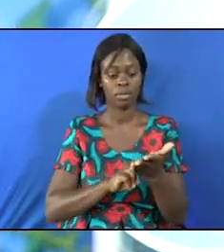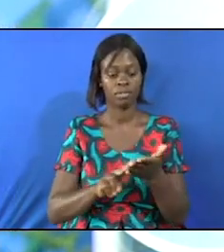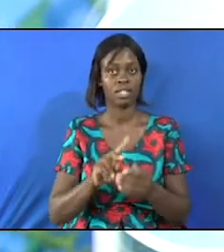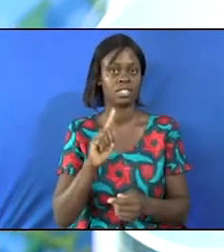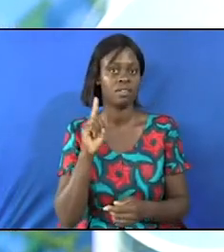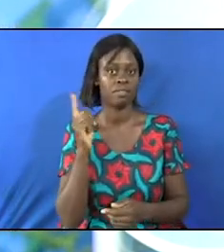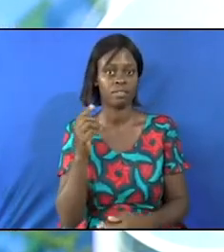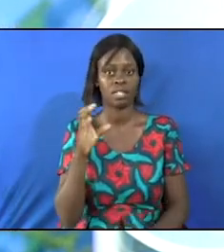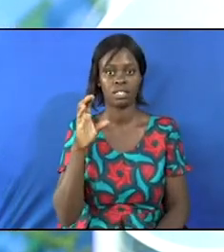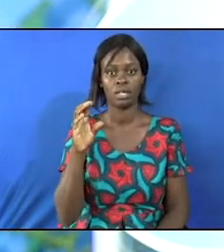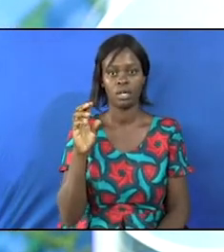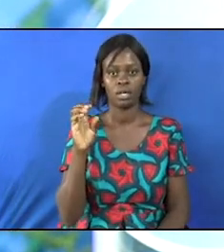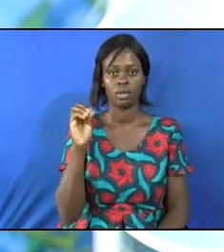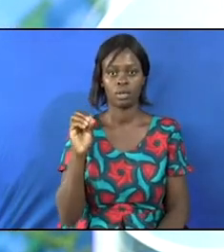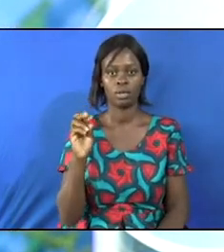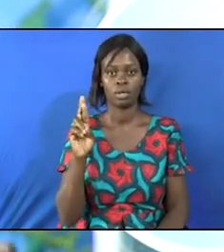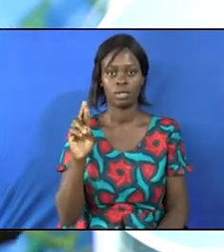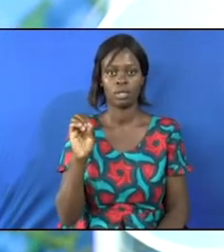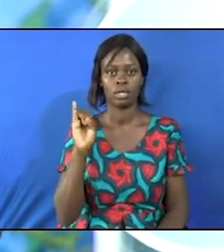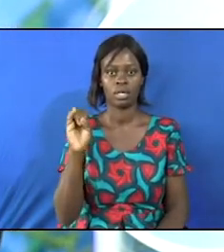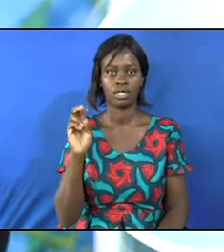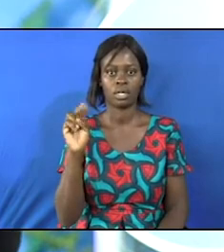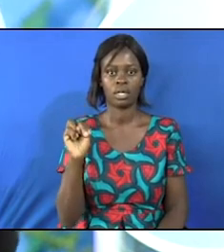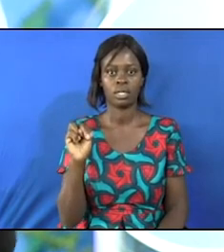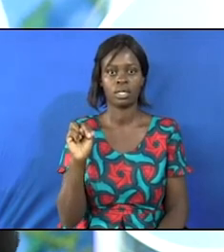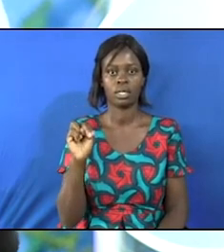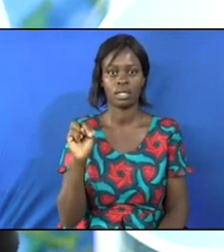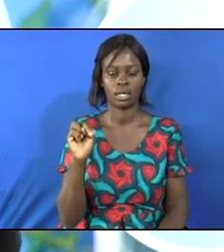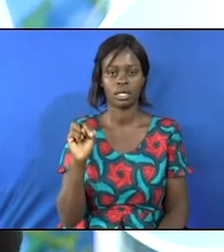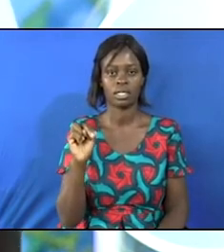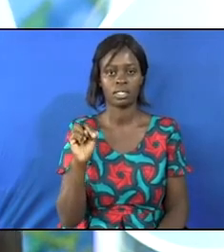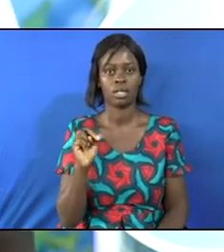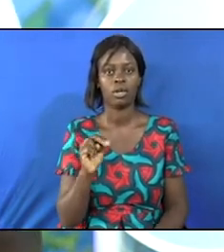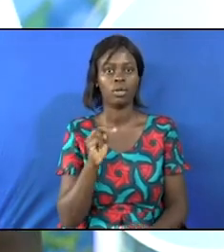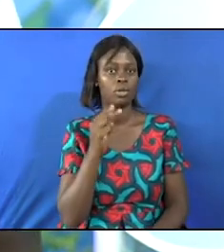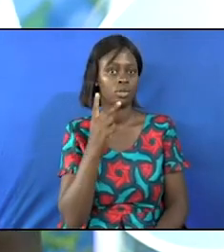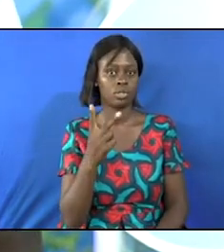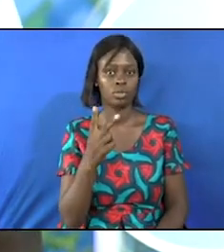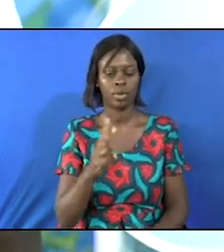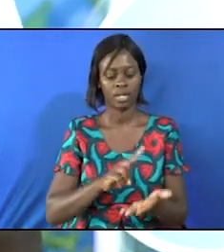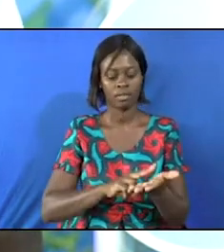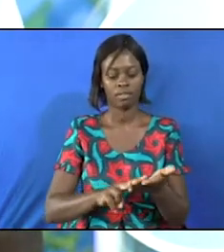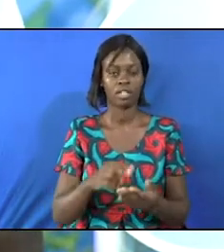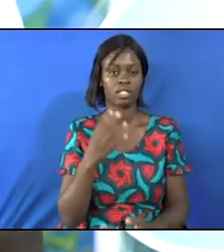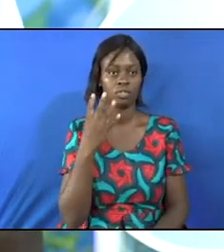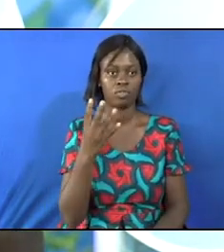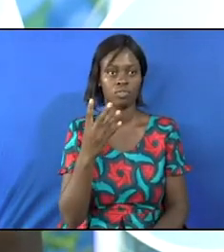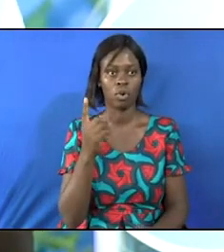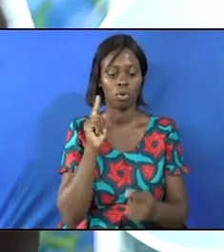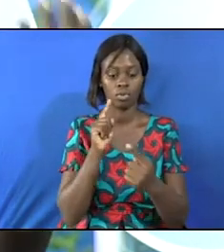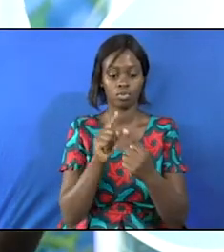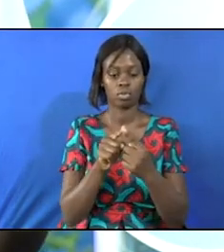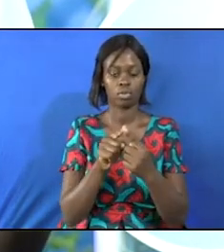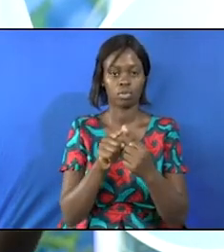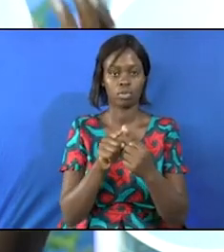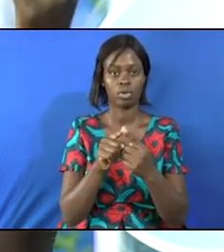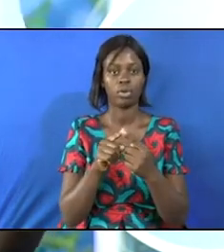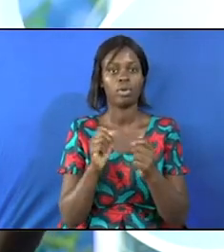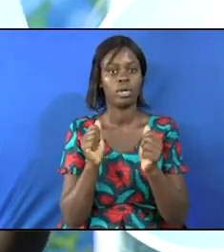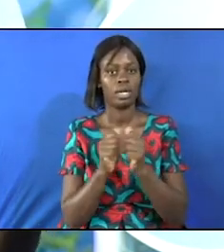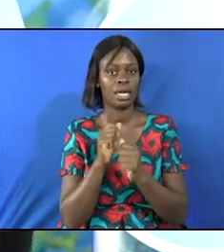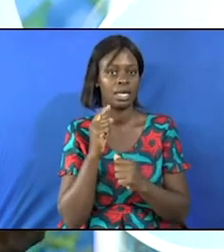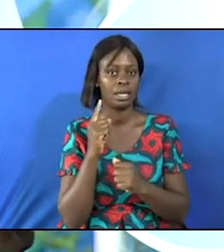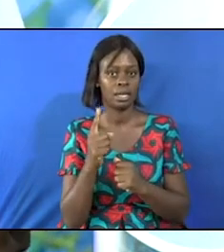Corinthians 12:4-11 talks about different types of gifts given to us through the Holy Spirit. They are